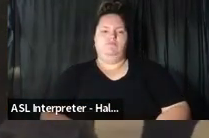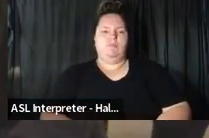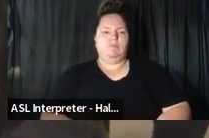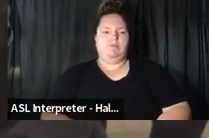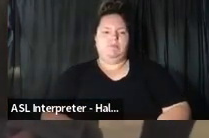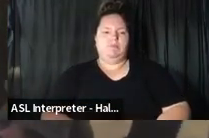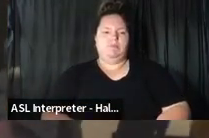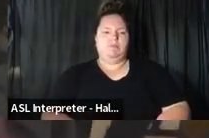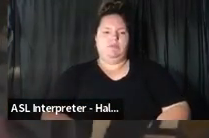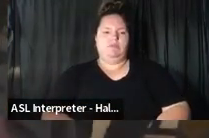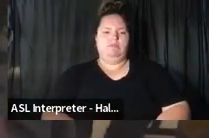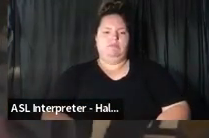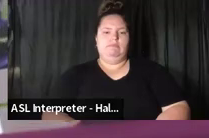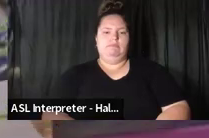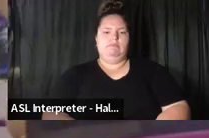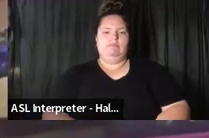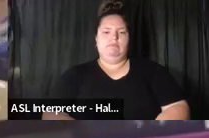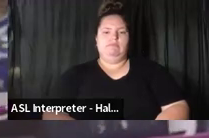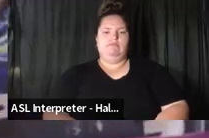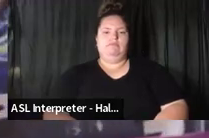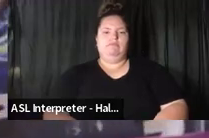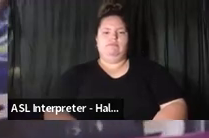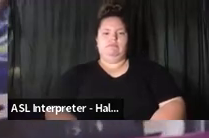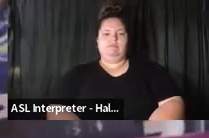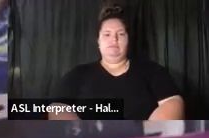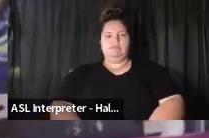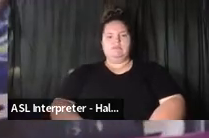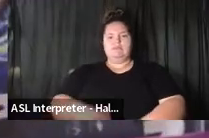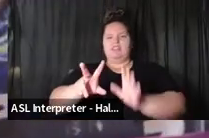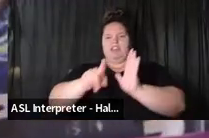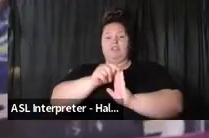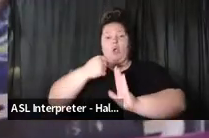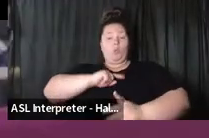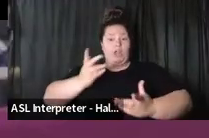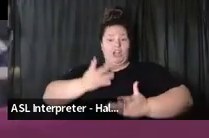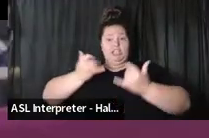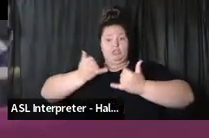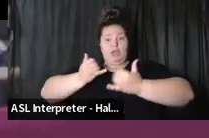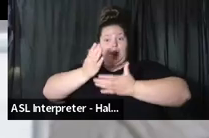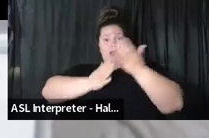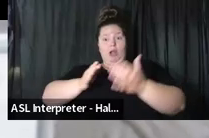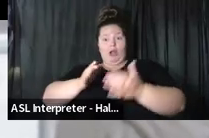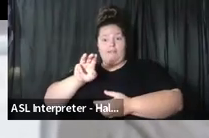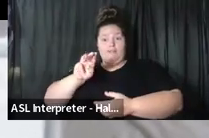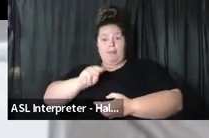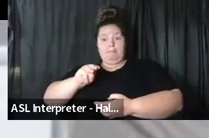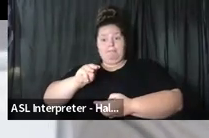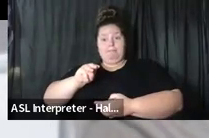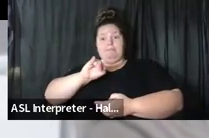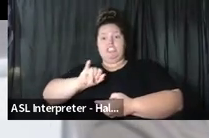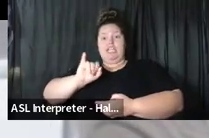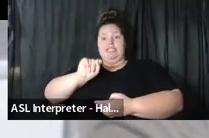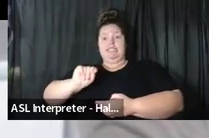So we are here today as part of the Michigan Assistive Technology Program, and we are a statewide program aimed